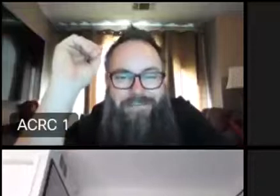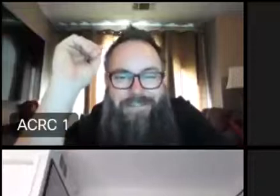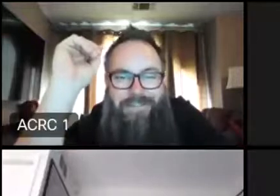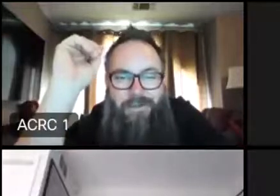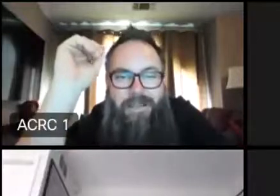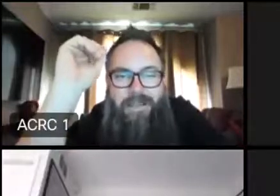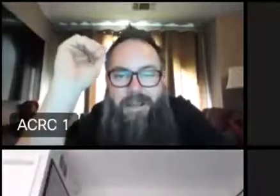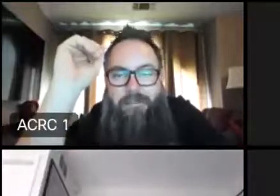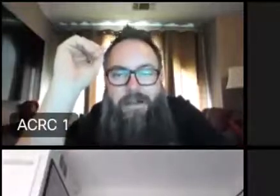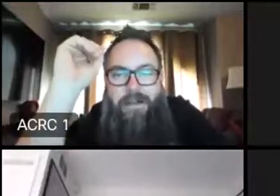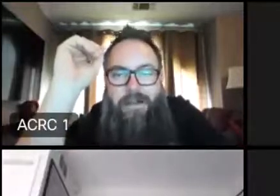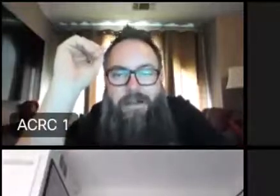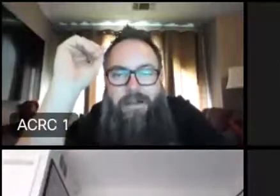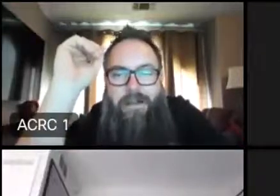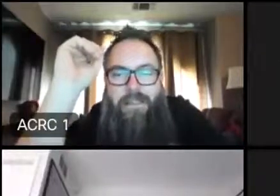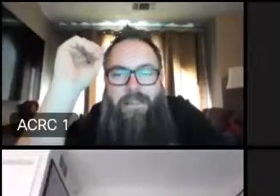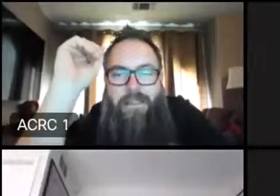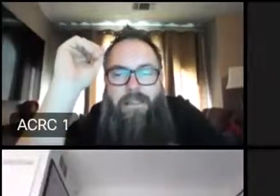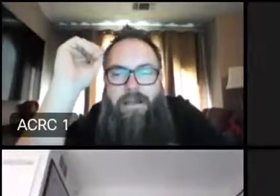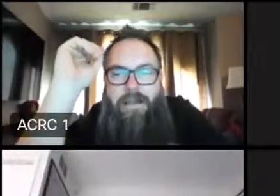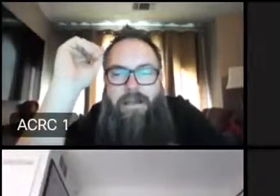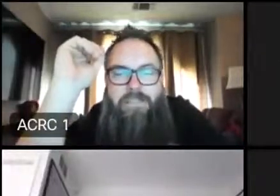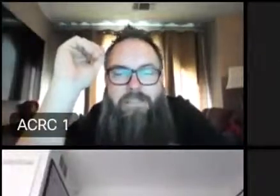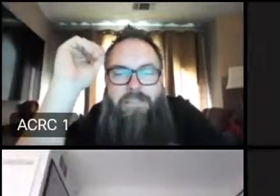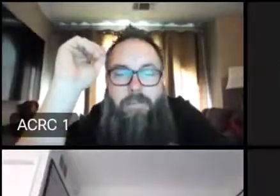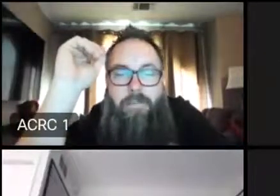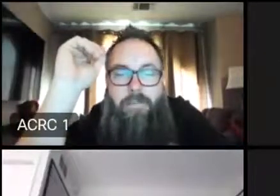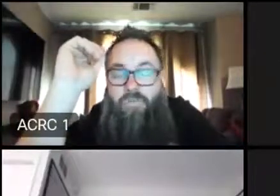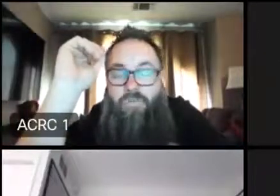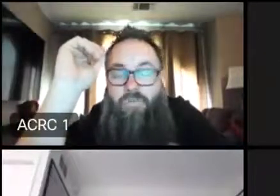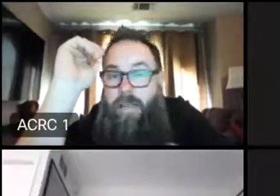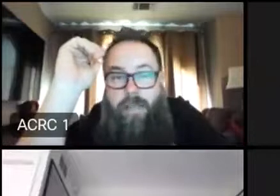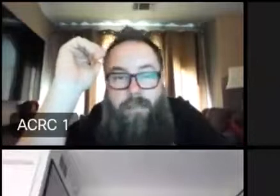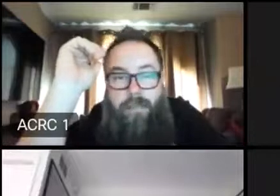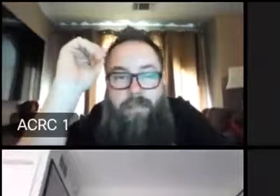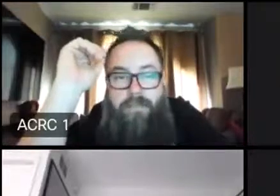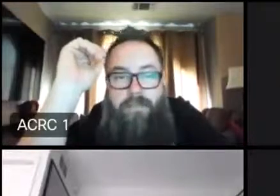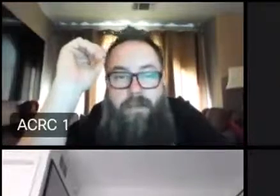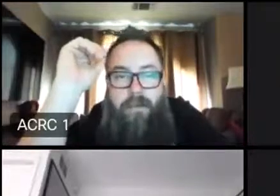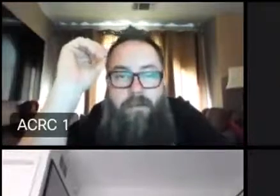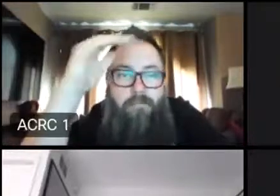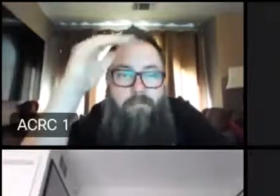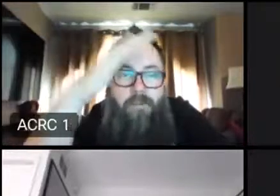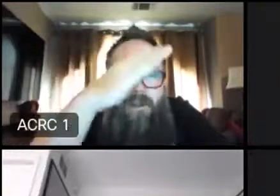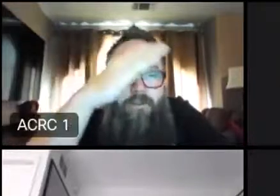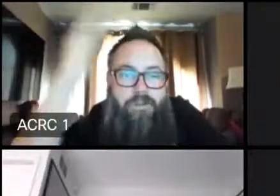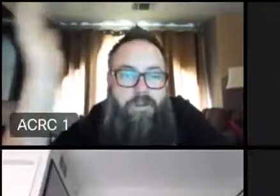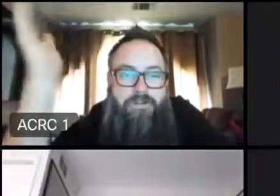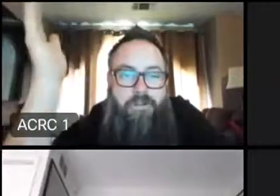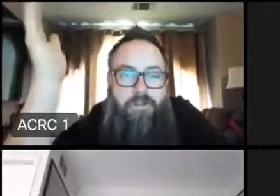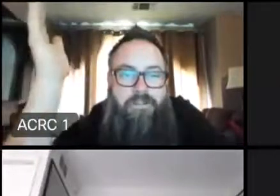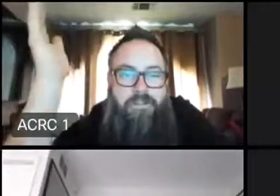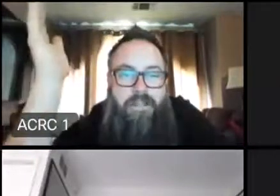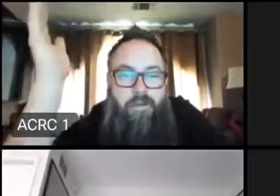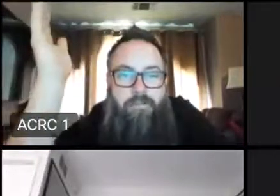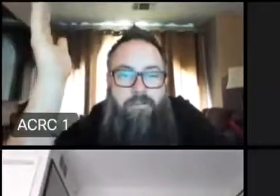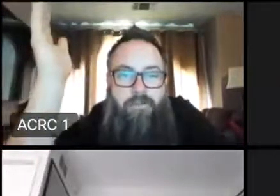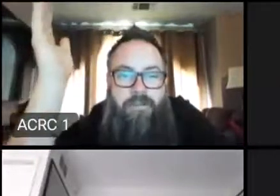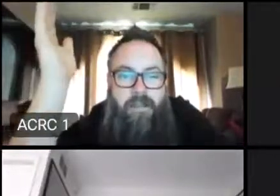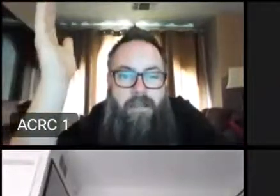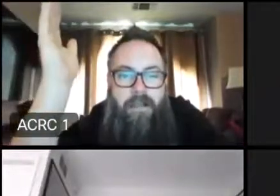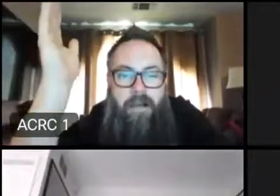prescribing to people what we really need, and because otherwise people end up spending so much time. I've personally experienced this, I don't know how many times, where people